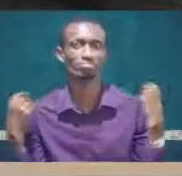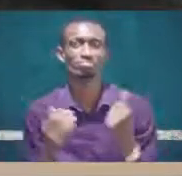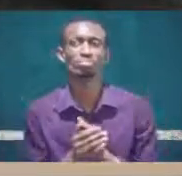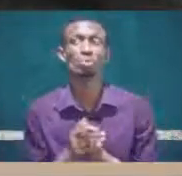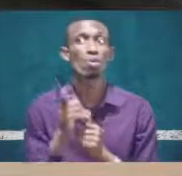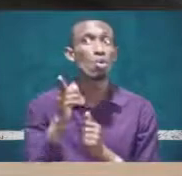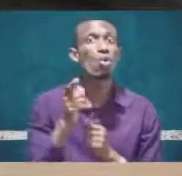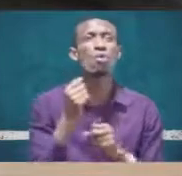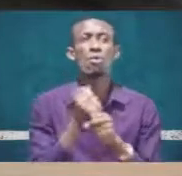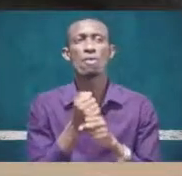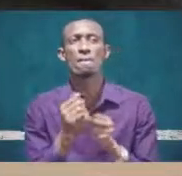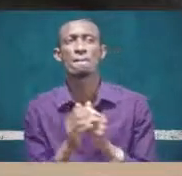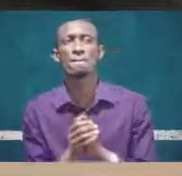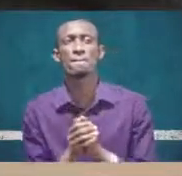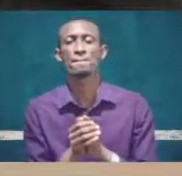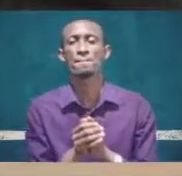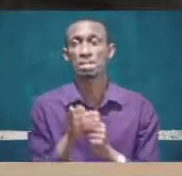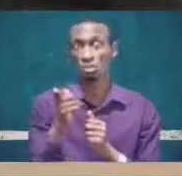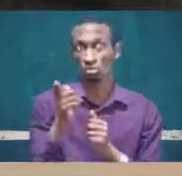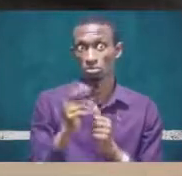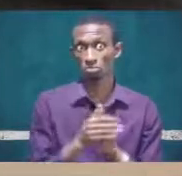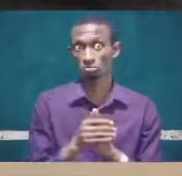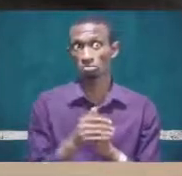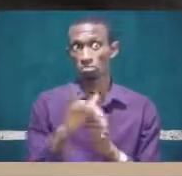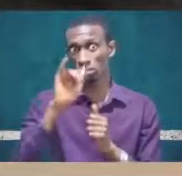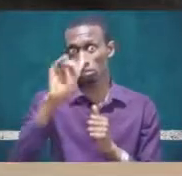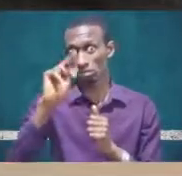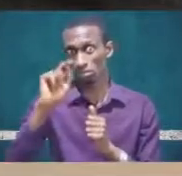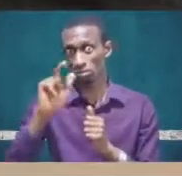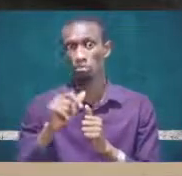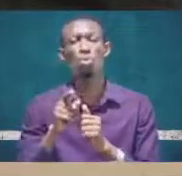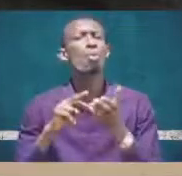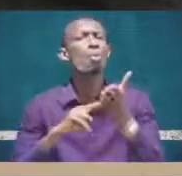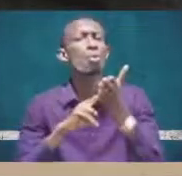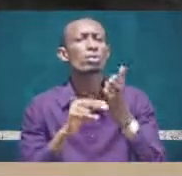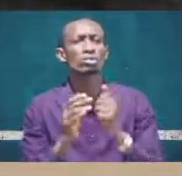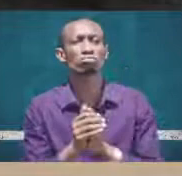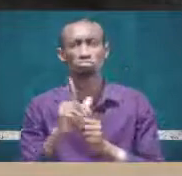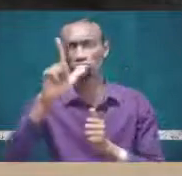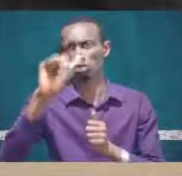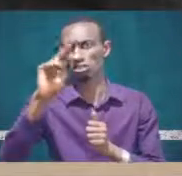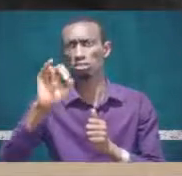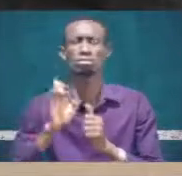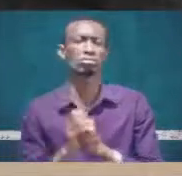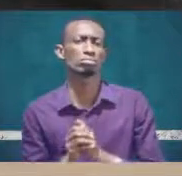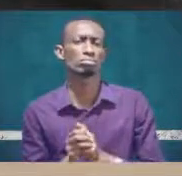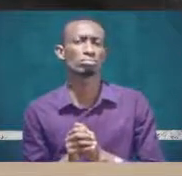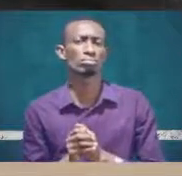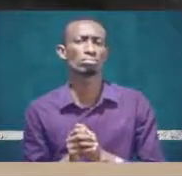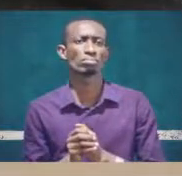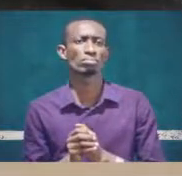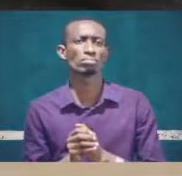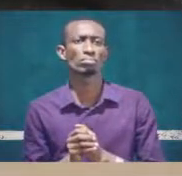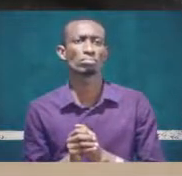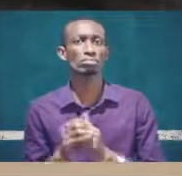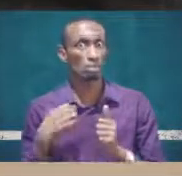where we have to evaluate this integral using the linearization. We are going to use linearization.